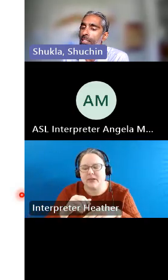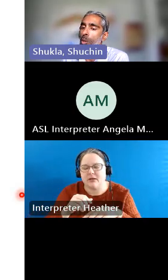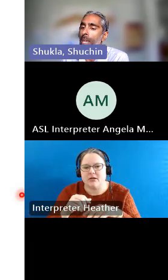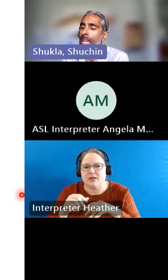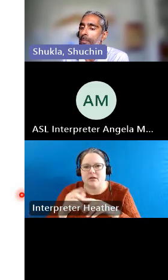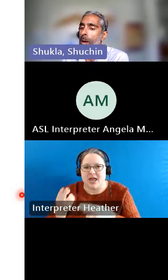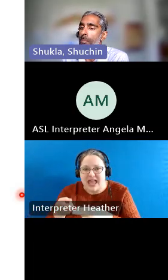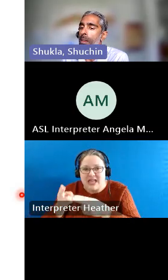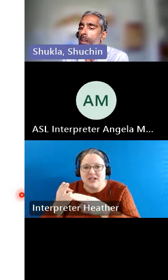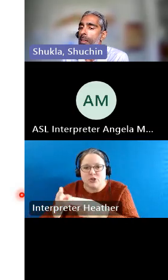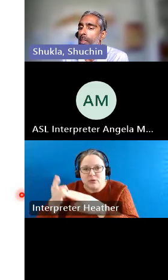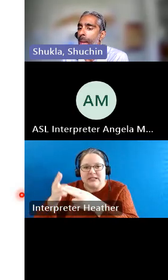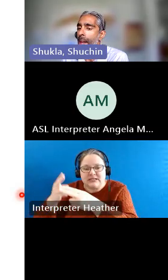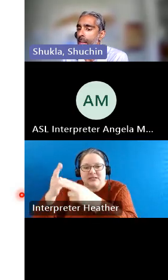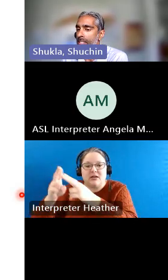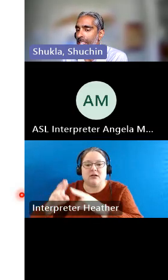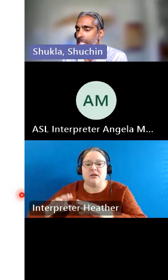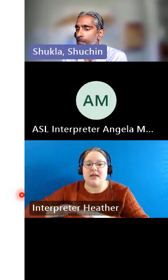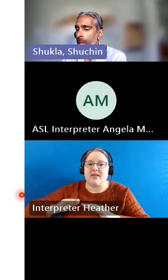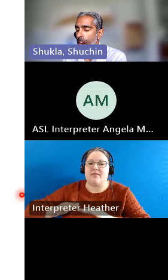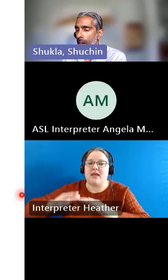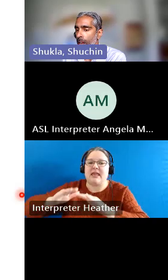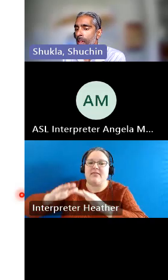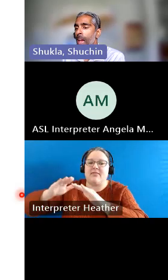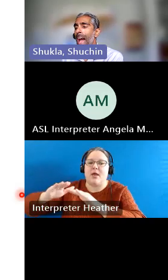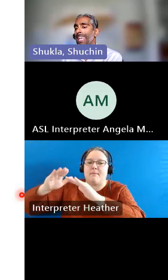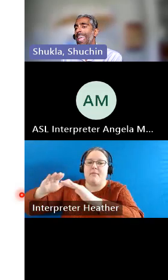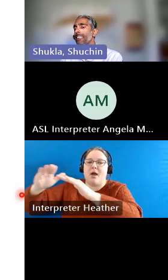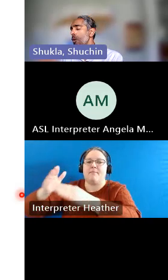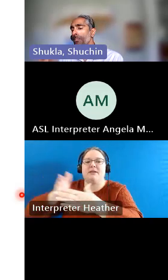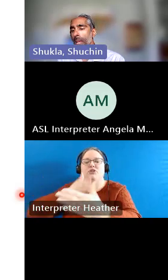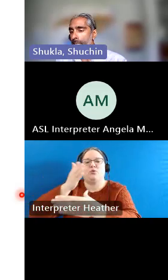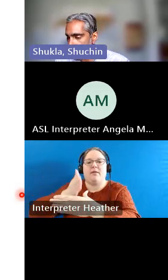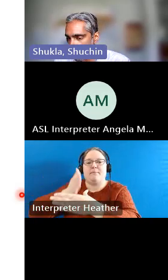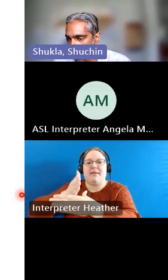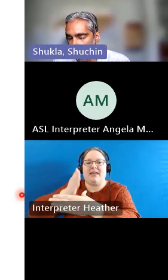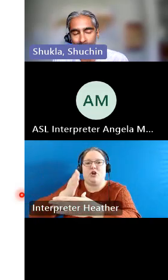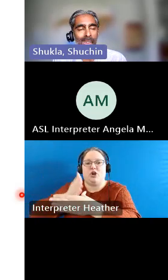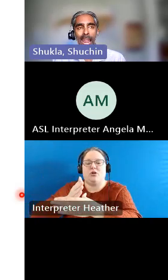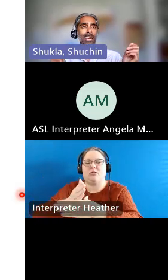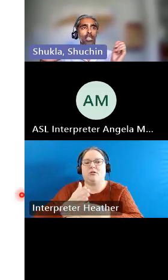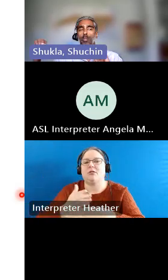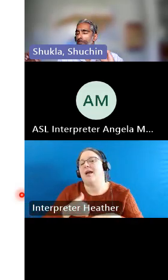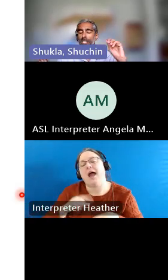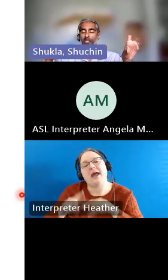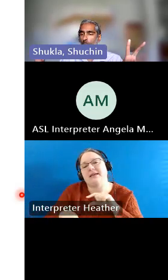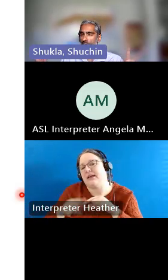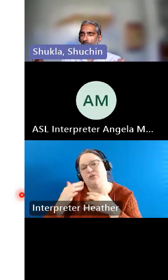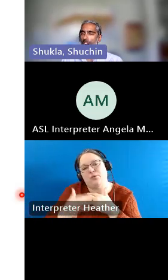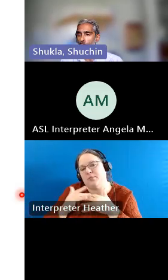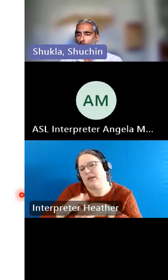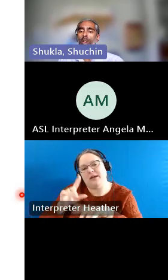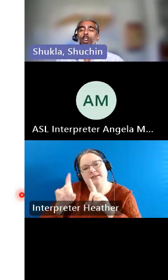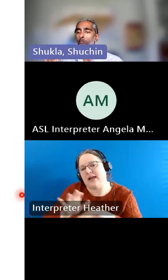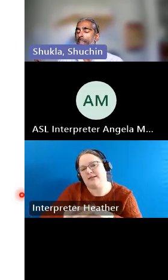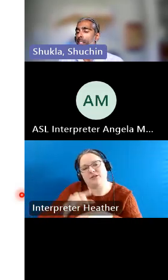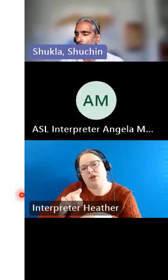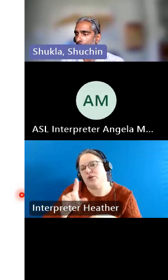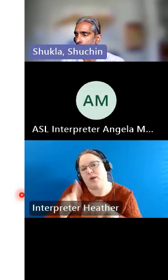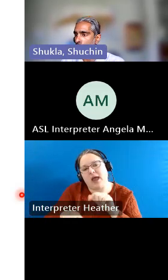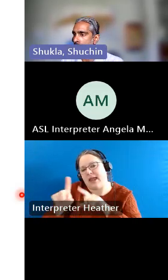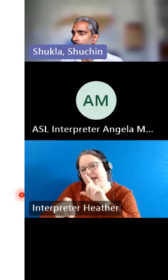slowly increase them until we get them up the path to this middle area. I can't do a blood test on you. I can't ask you a specific questionnaire to